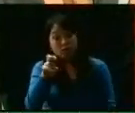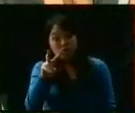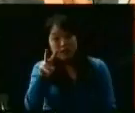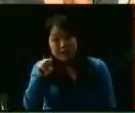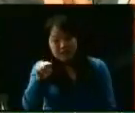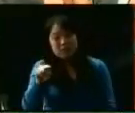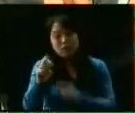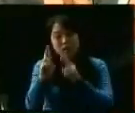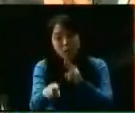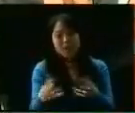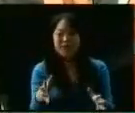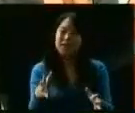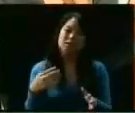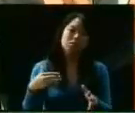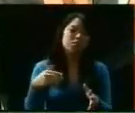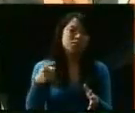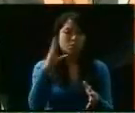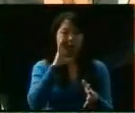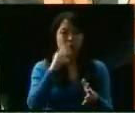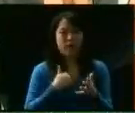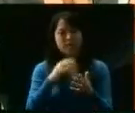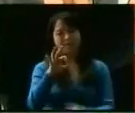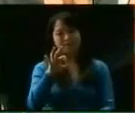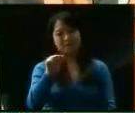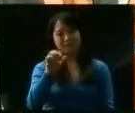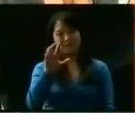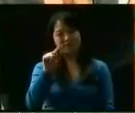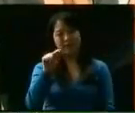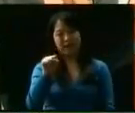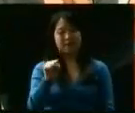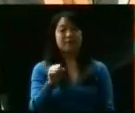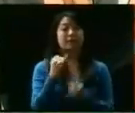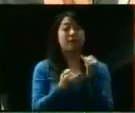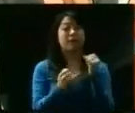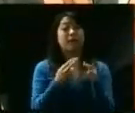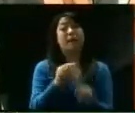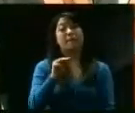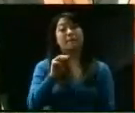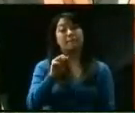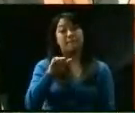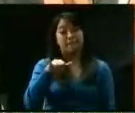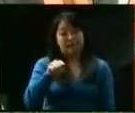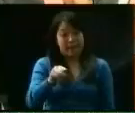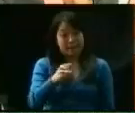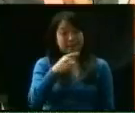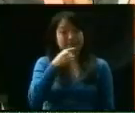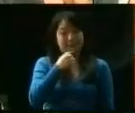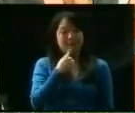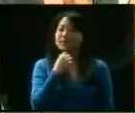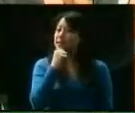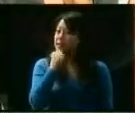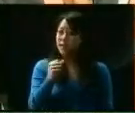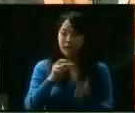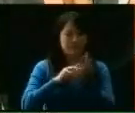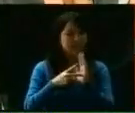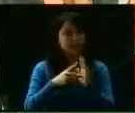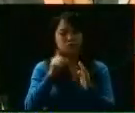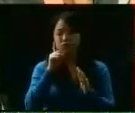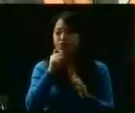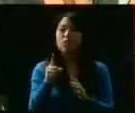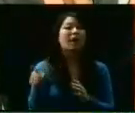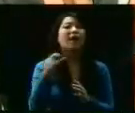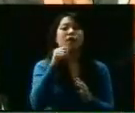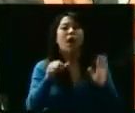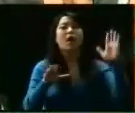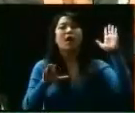rest assured it will be rooted in the facts. Just because Mr. Mays says it doesn't make it true. He's not under oath. He's simply down